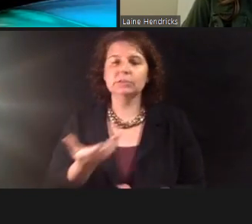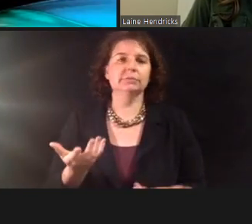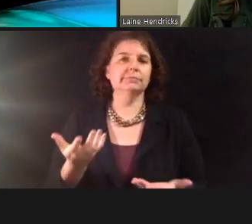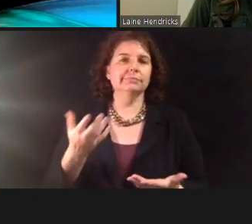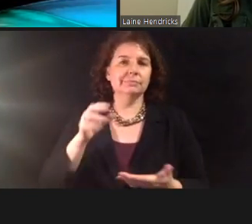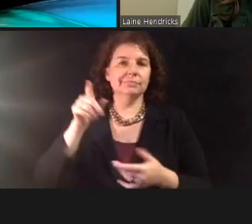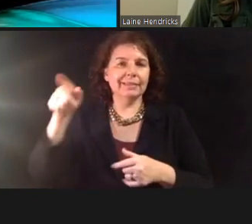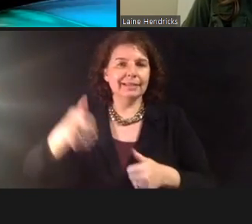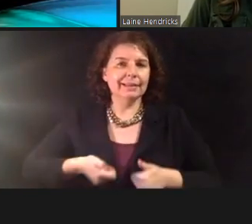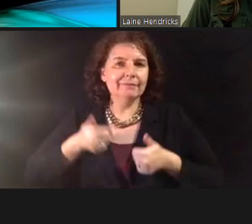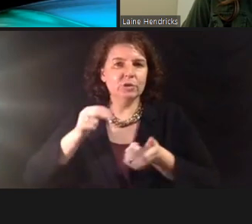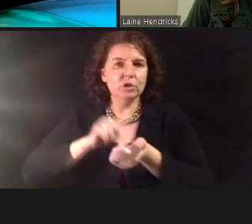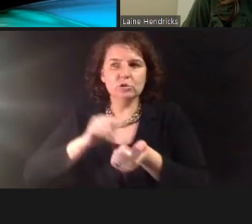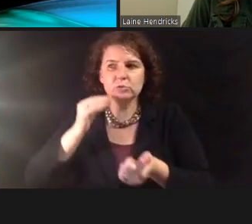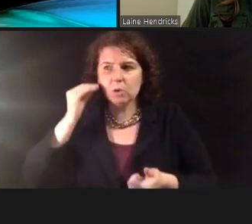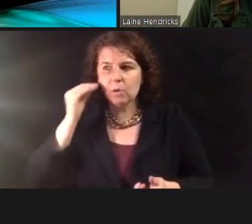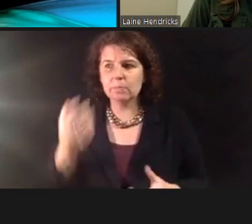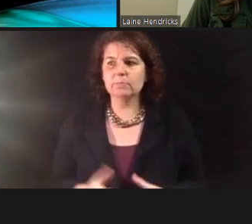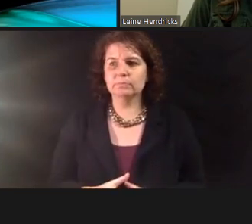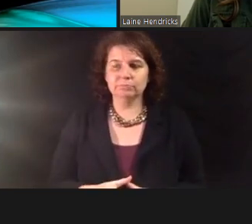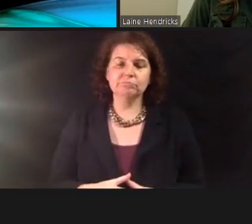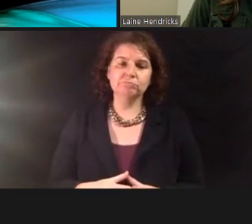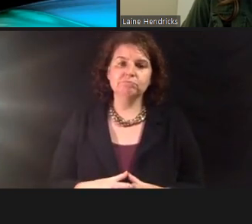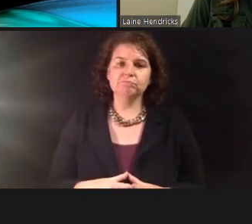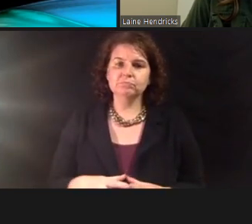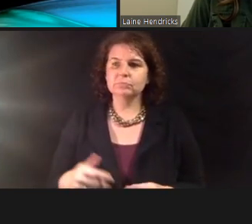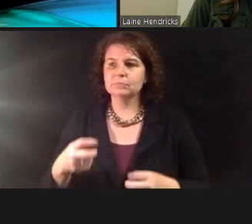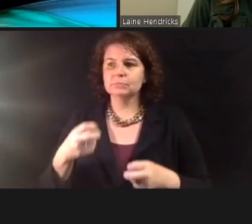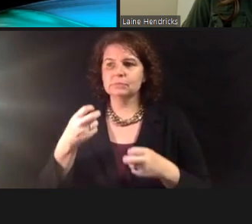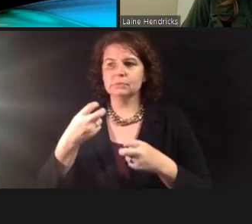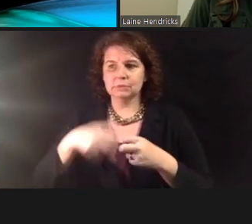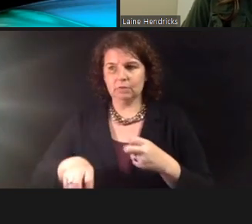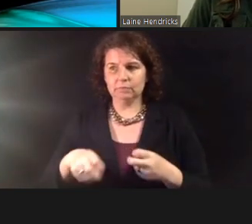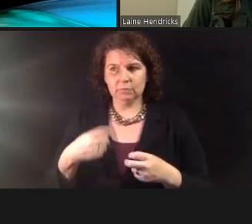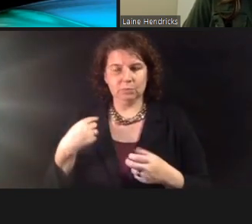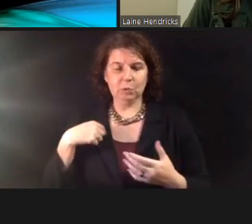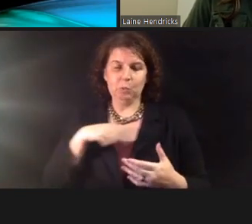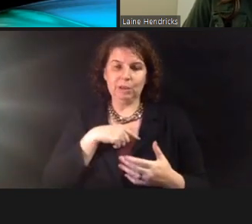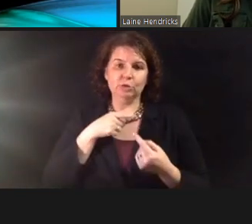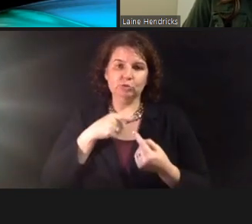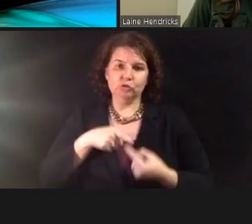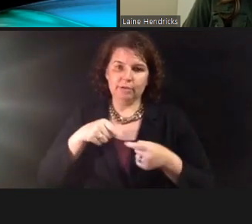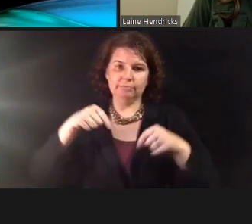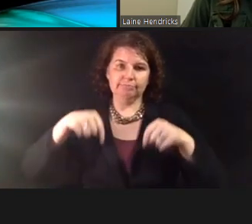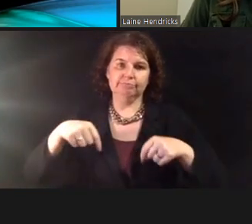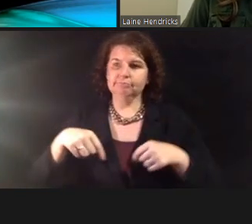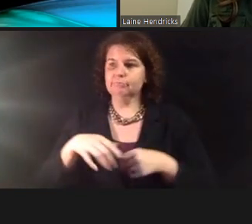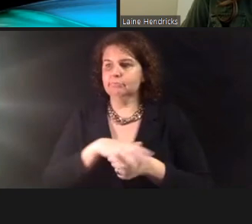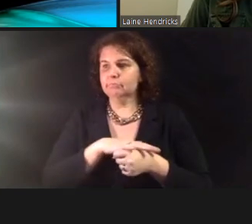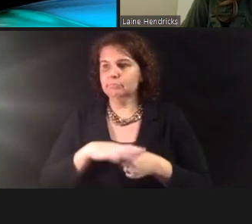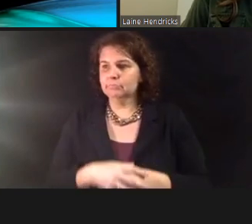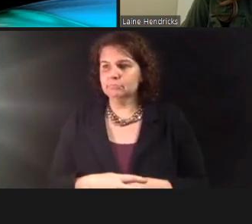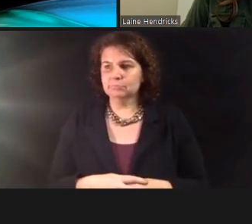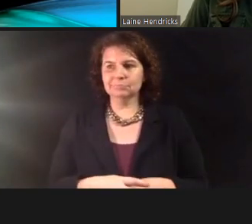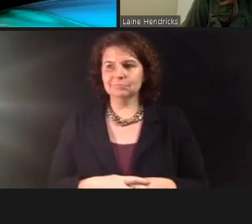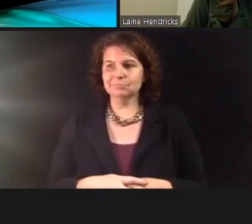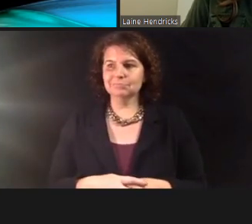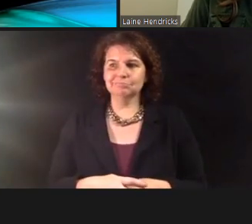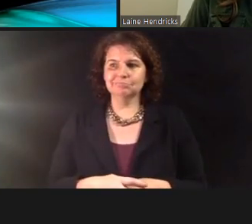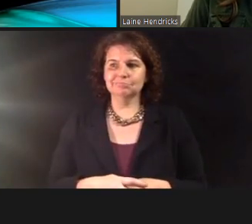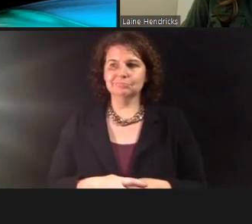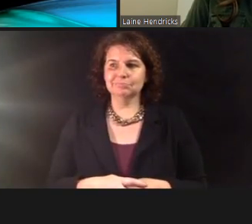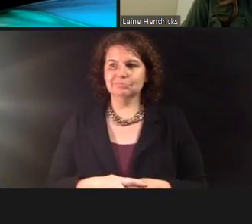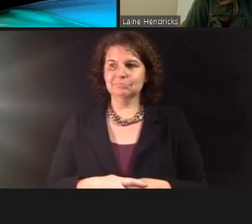One of the biggest challenges that we're experiencing as a county right now is outbreaks, as it's being experienced across the state, outbreaks in long-term care